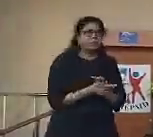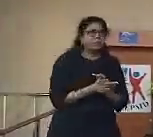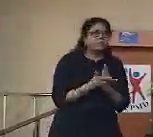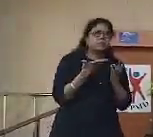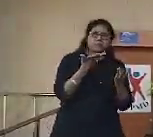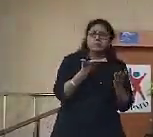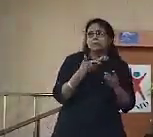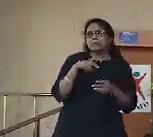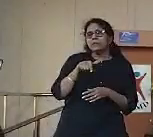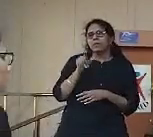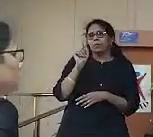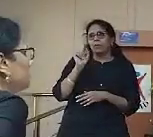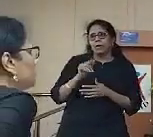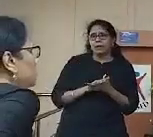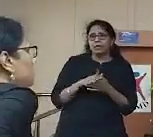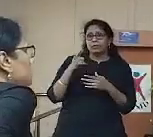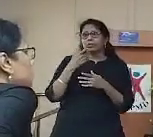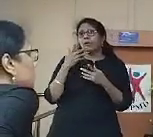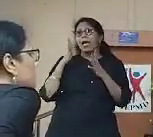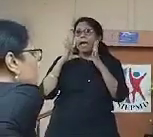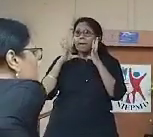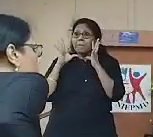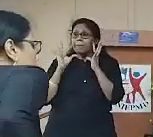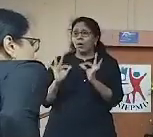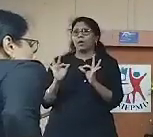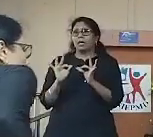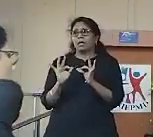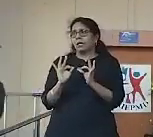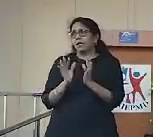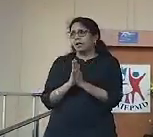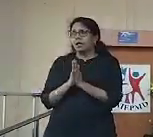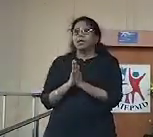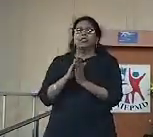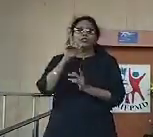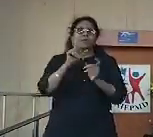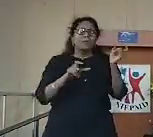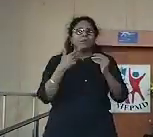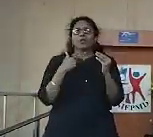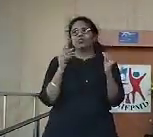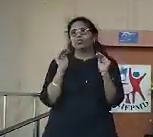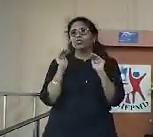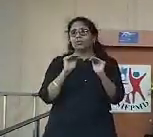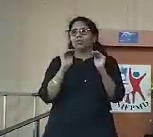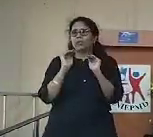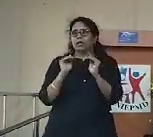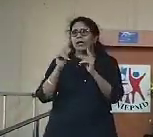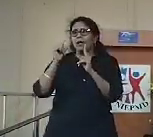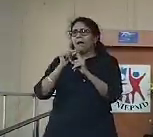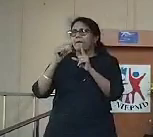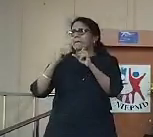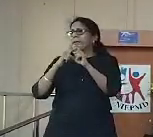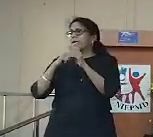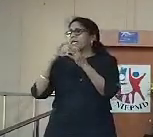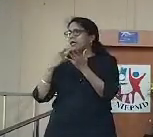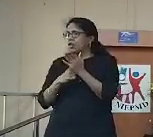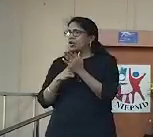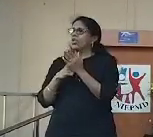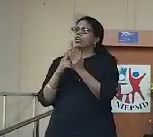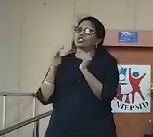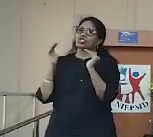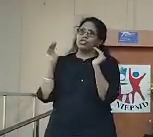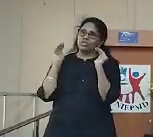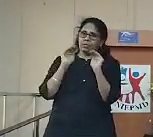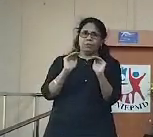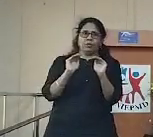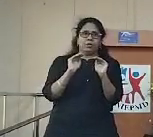own thing. So peer support is important. So that's how we will get peer support. If we don't have peer support, any of us doesn't